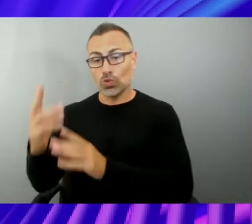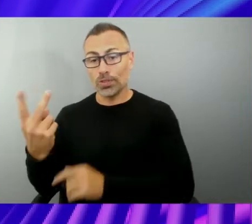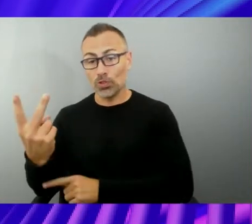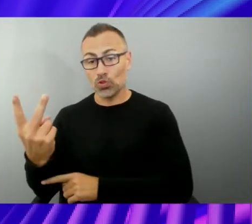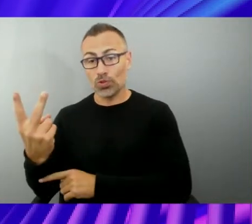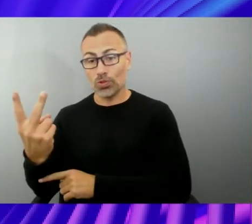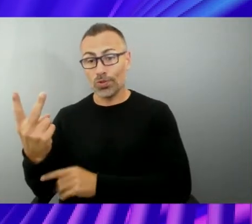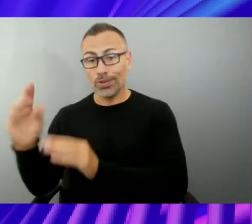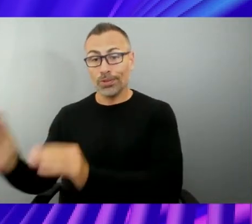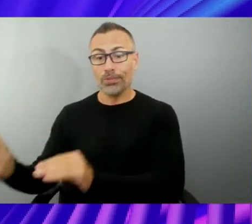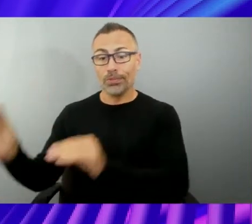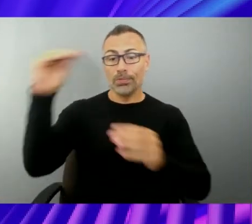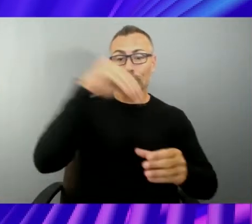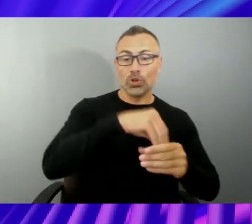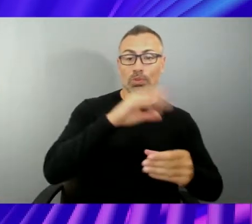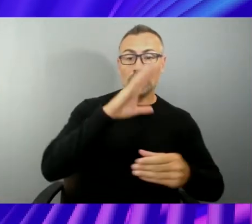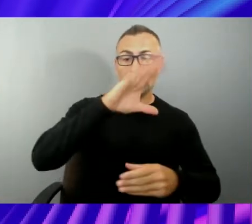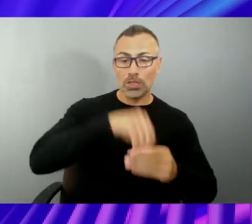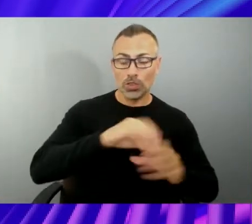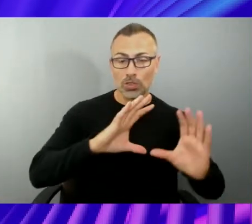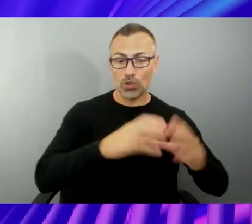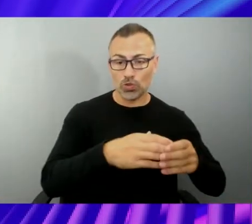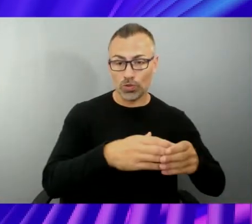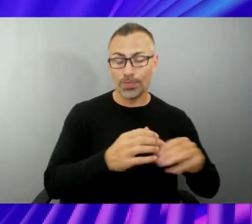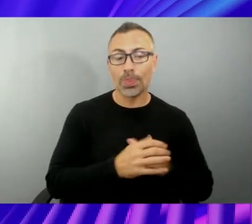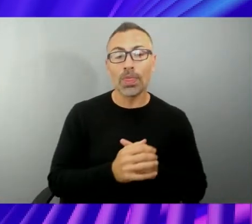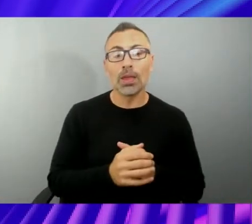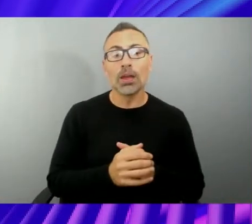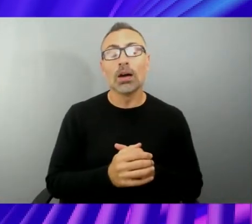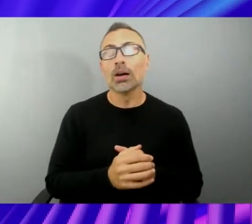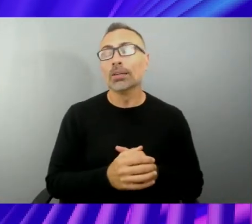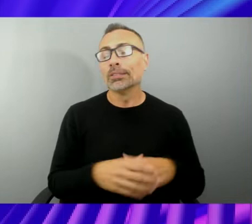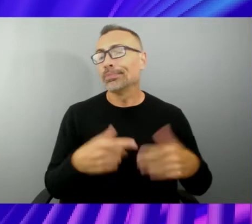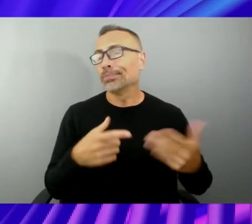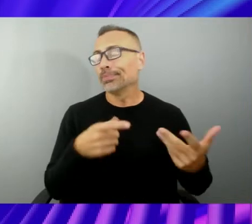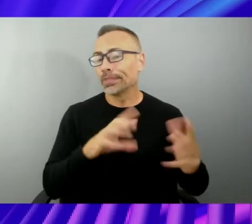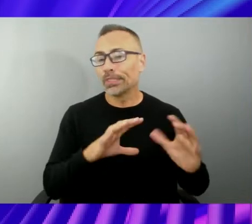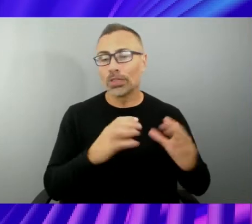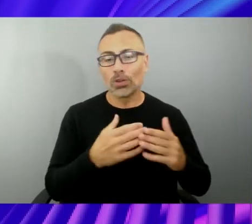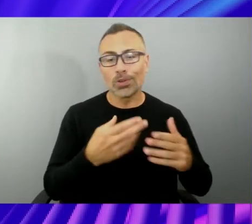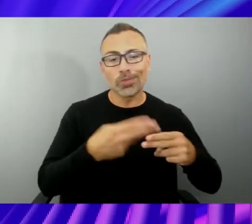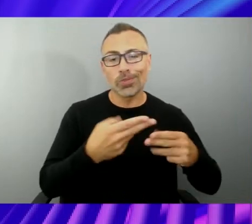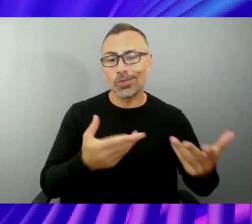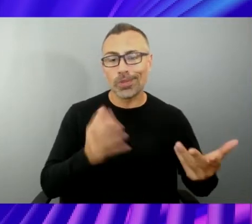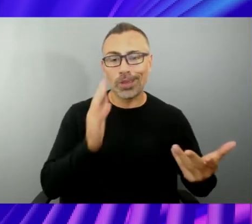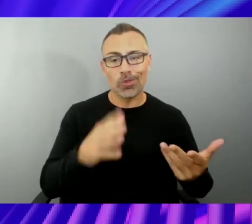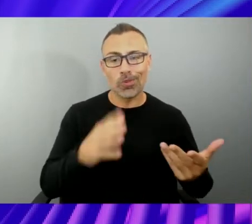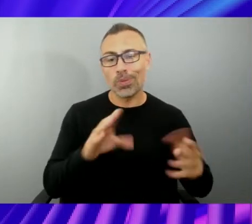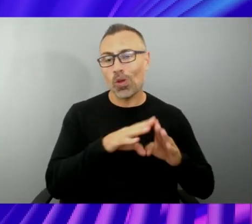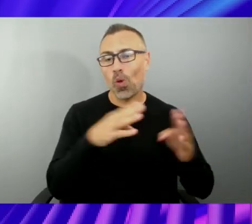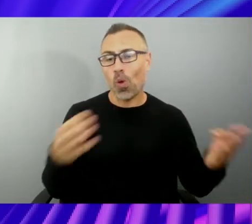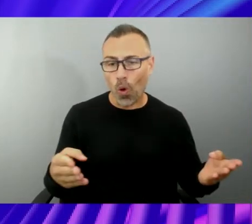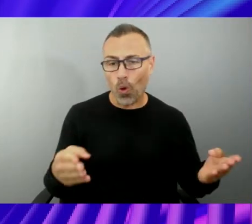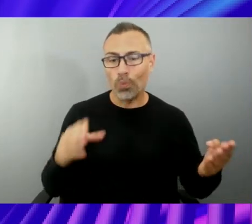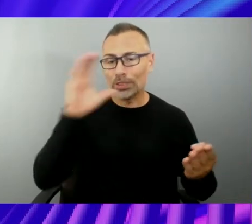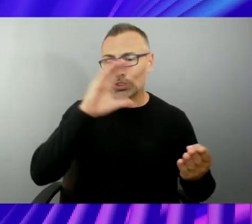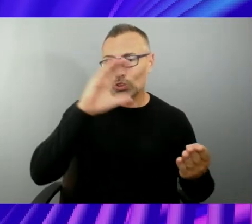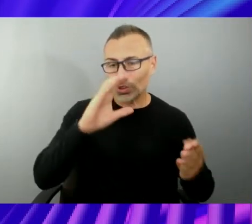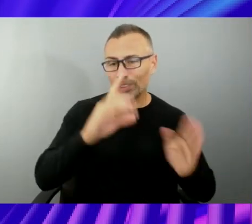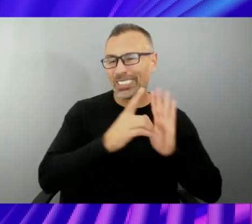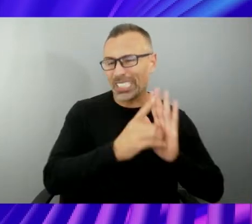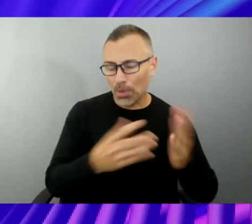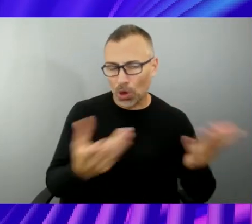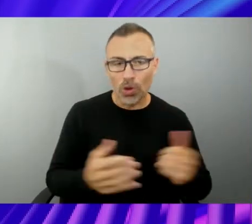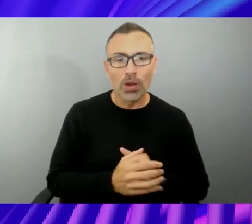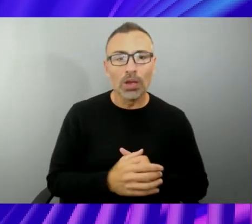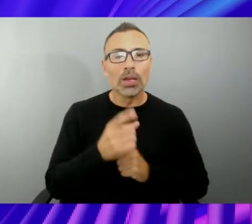this group, right? Here we are creating a group name as OpenSearch Demo, and then you can keep some description, and then